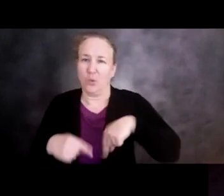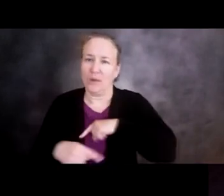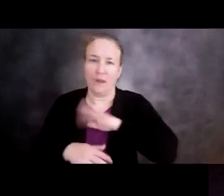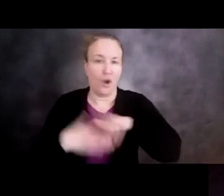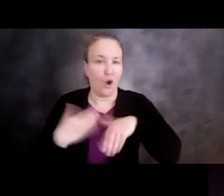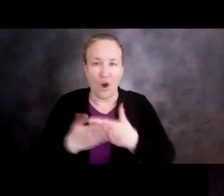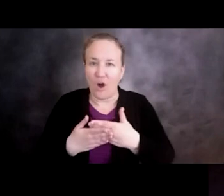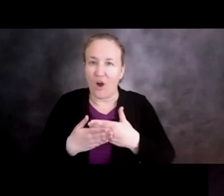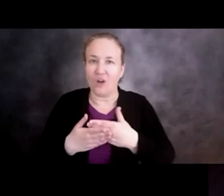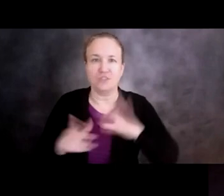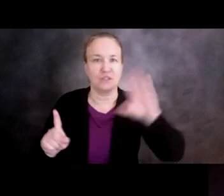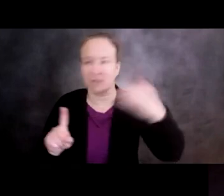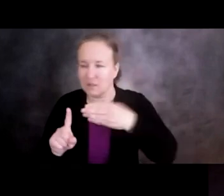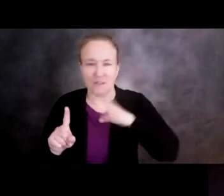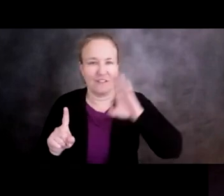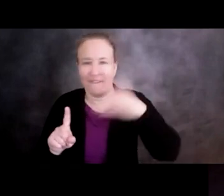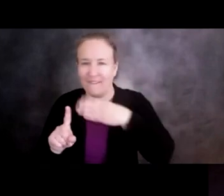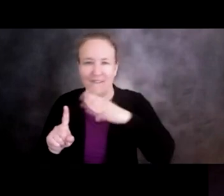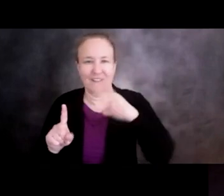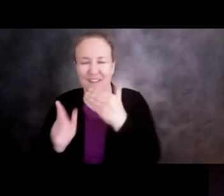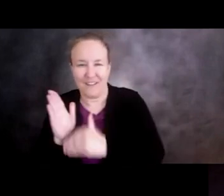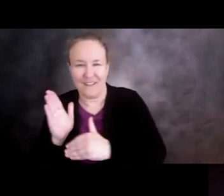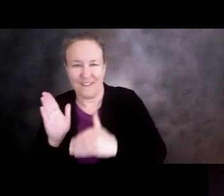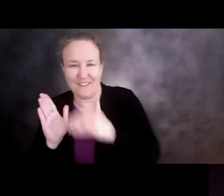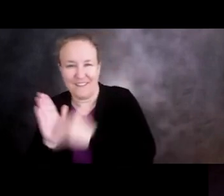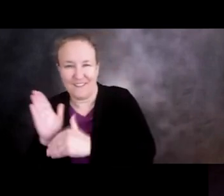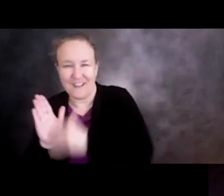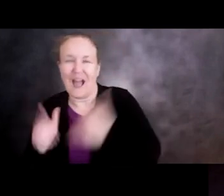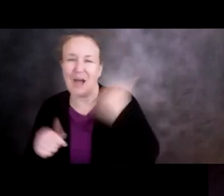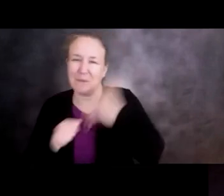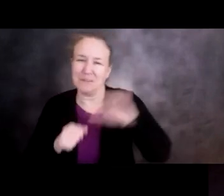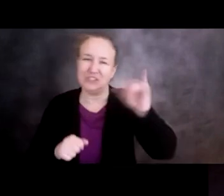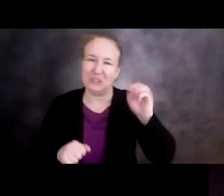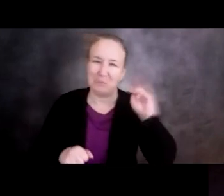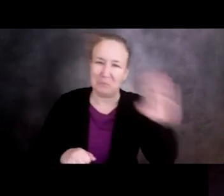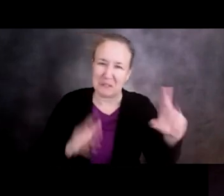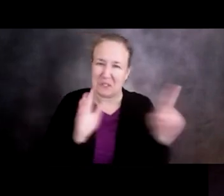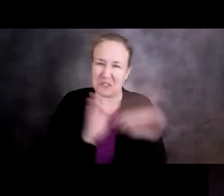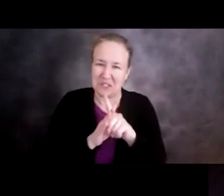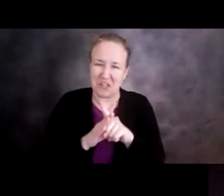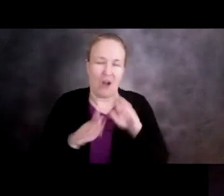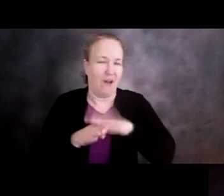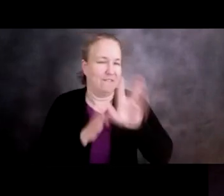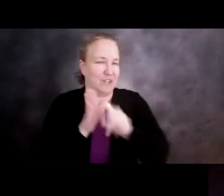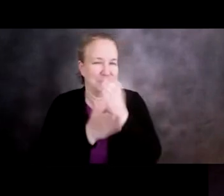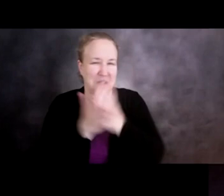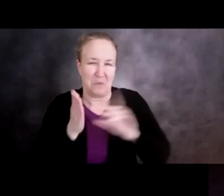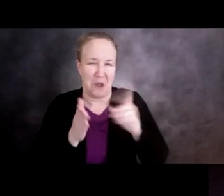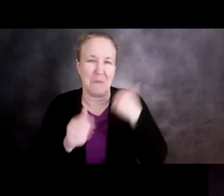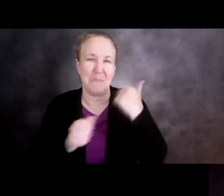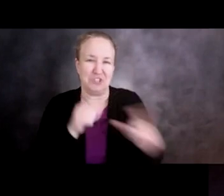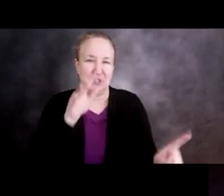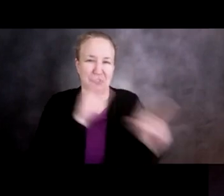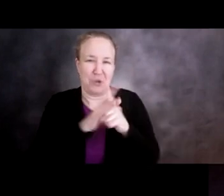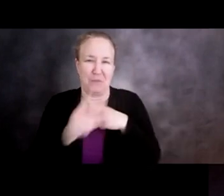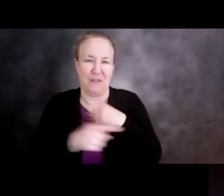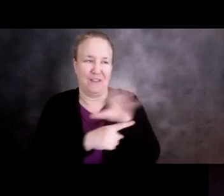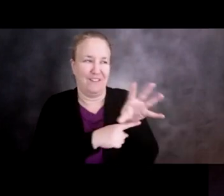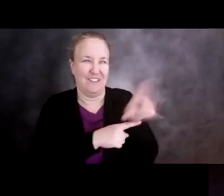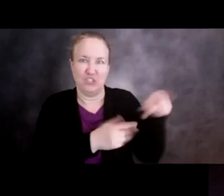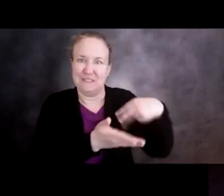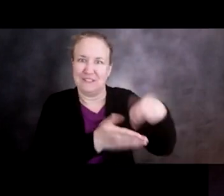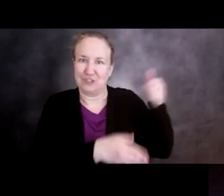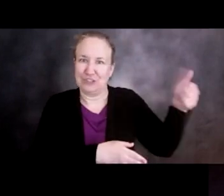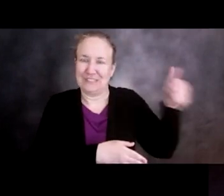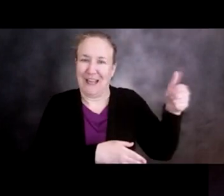we all just kept coming back to it. And I remember Joan Myers Brown coming to the door. I have it on video somewhere. She starts dancing. I don't even think they knew because